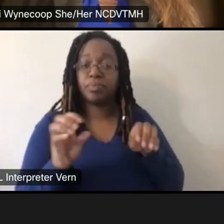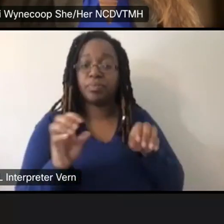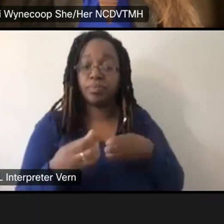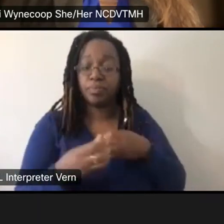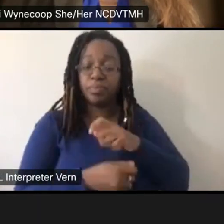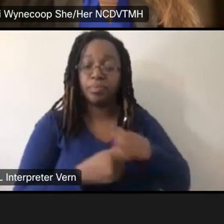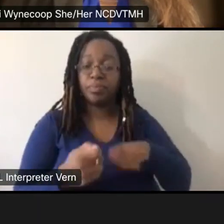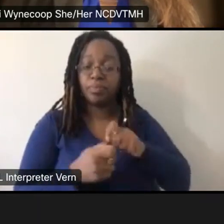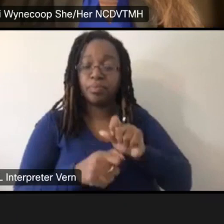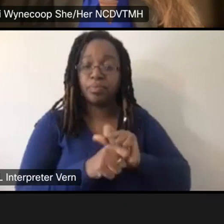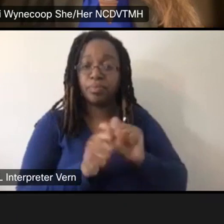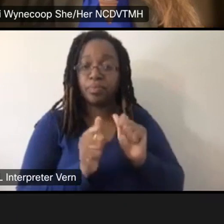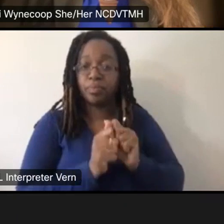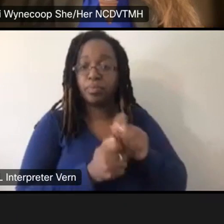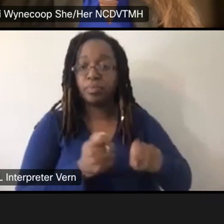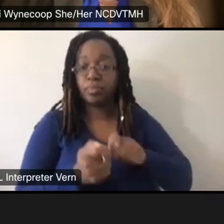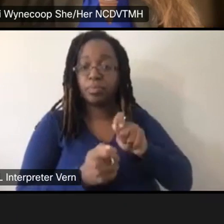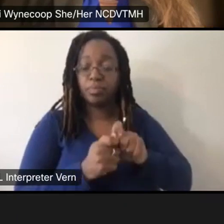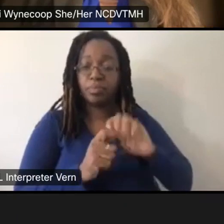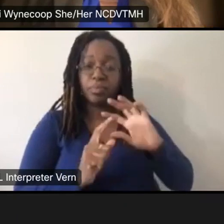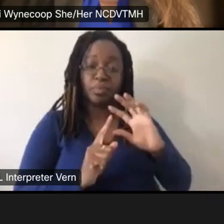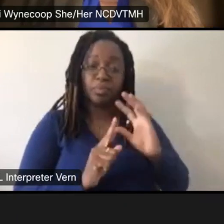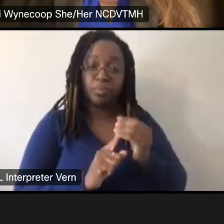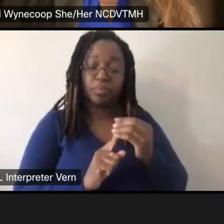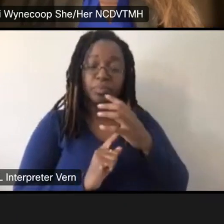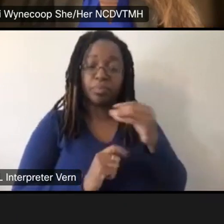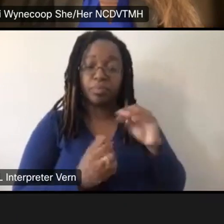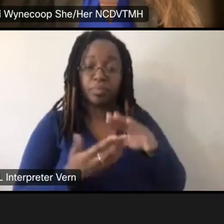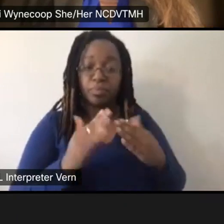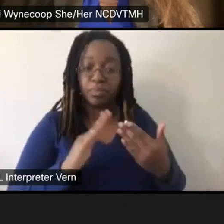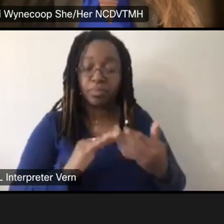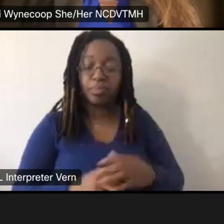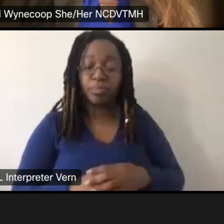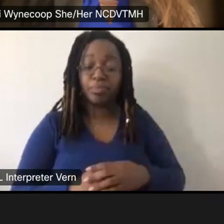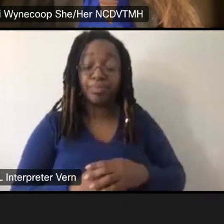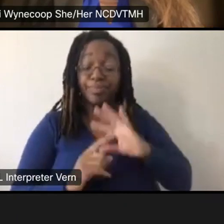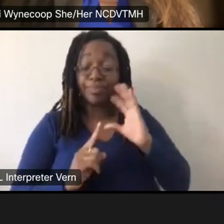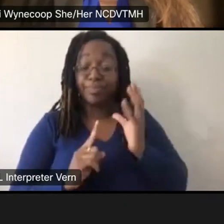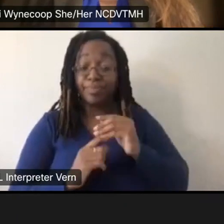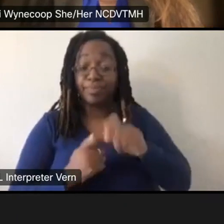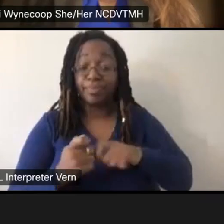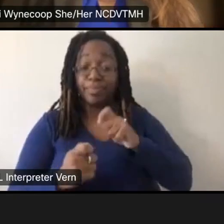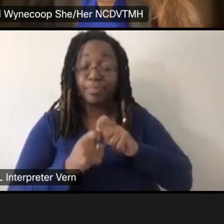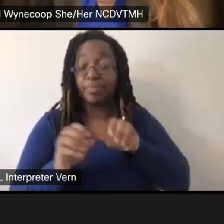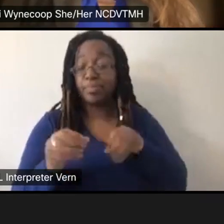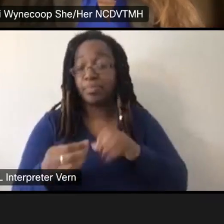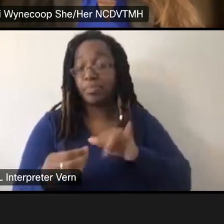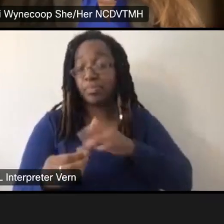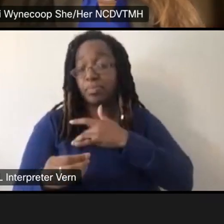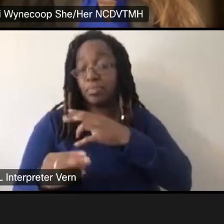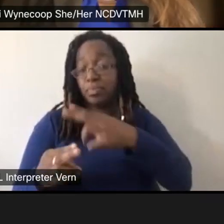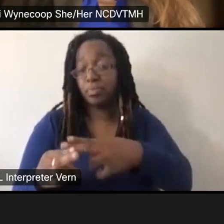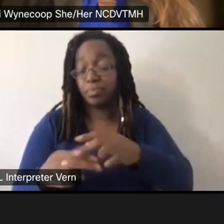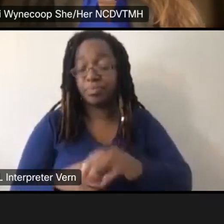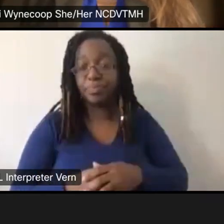certain cultures or communities. So culturally specific organizations are that they're normally called. These days, I would